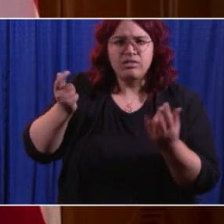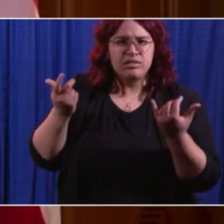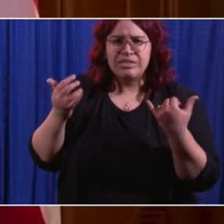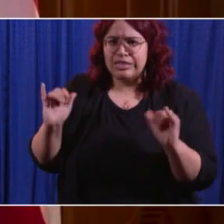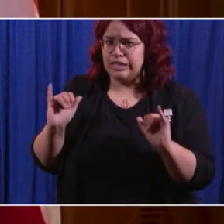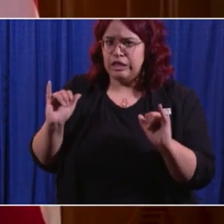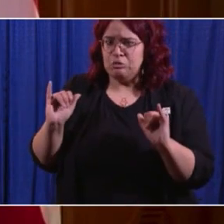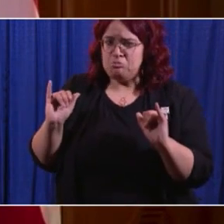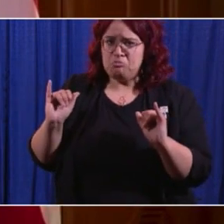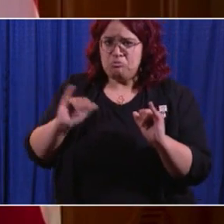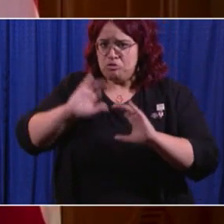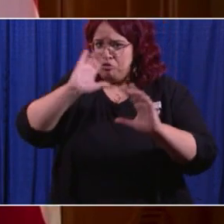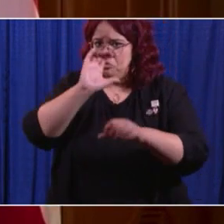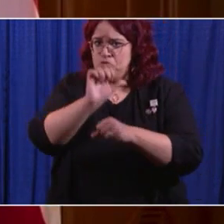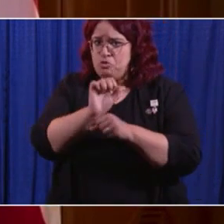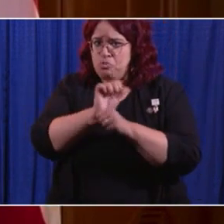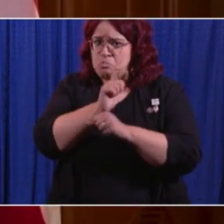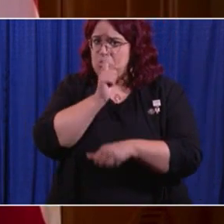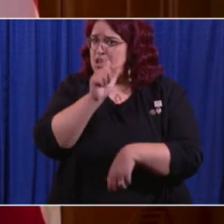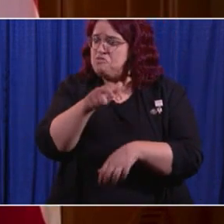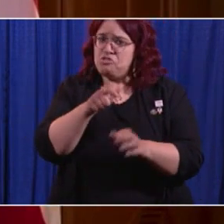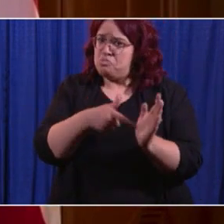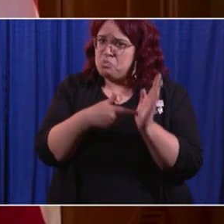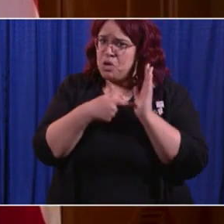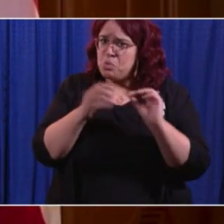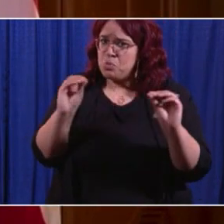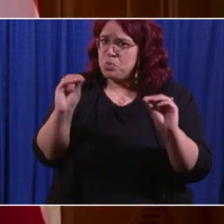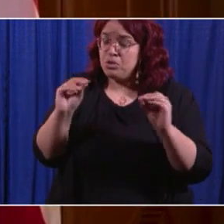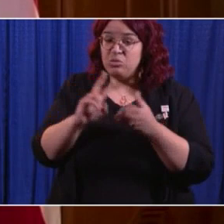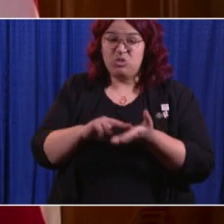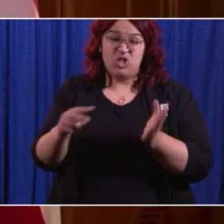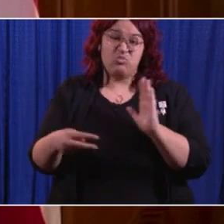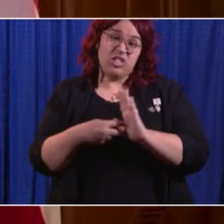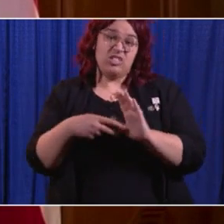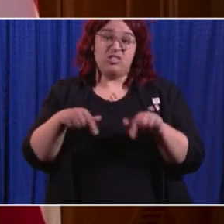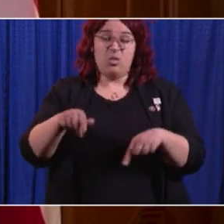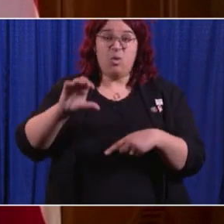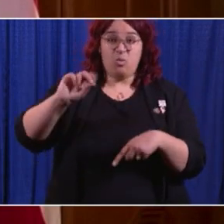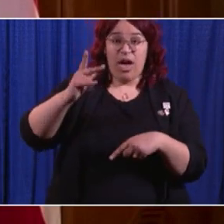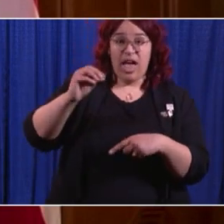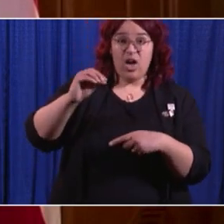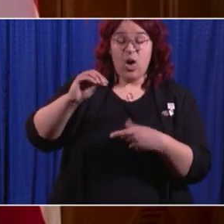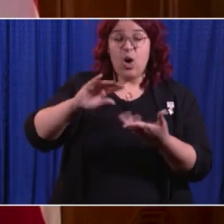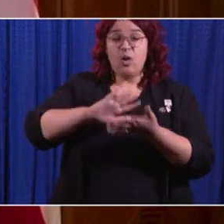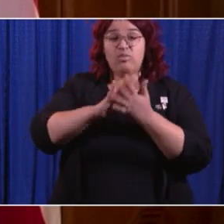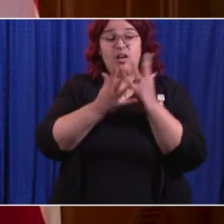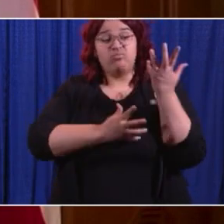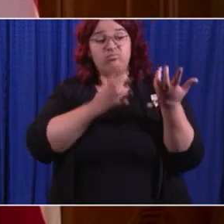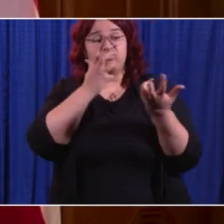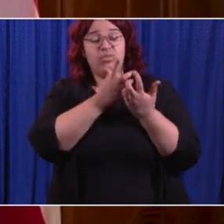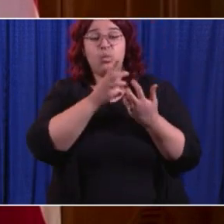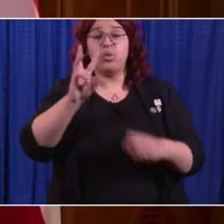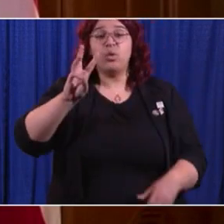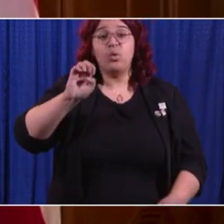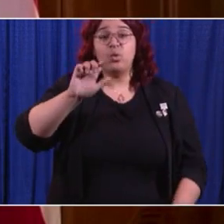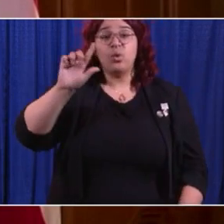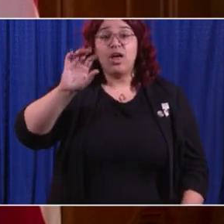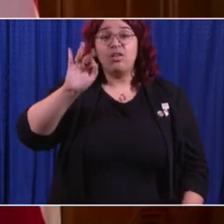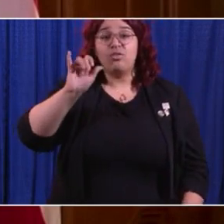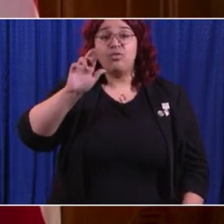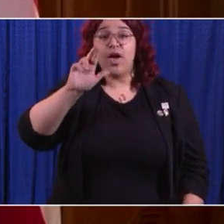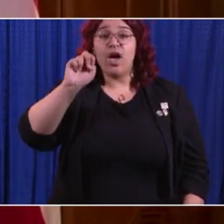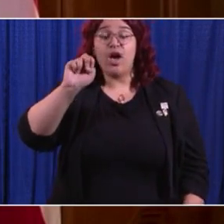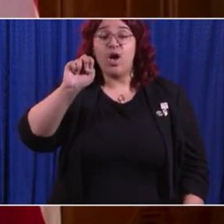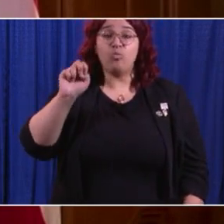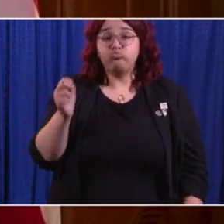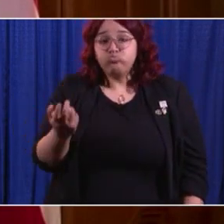required to look for work. Aren't we creating a welfare state by not rescinding that and having people